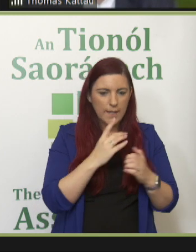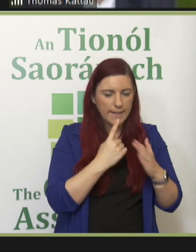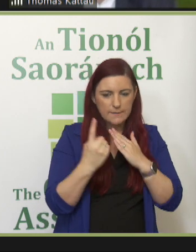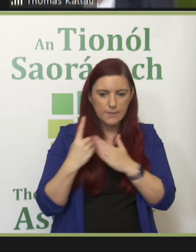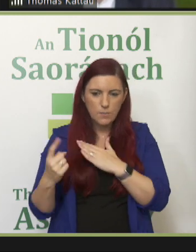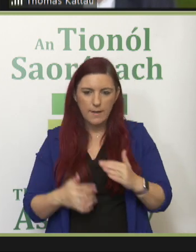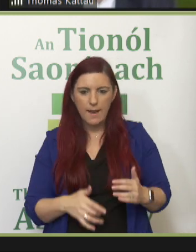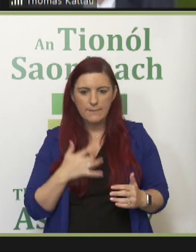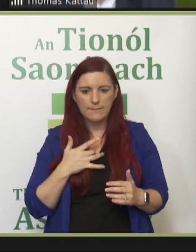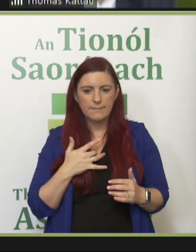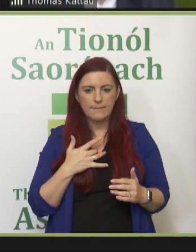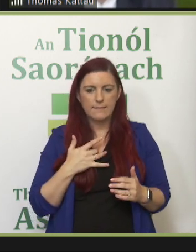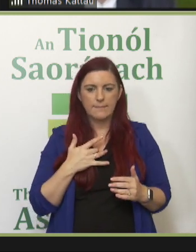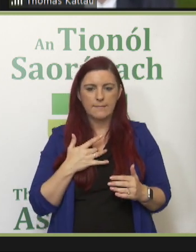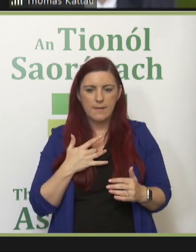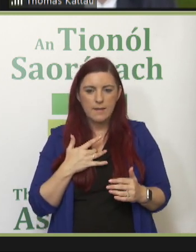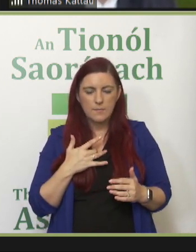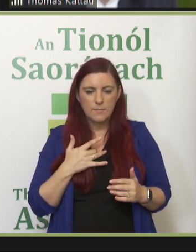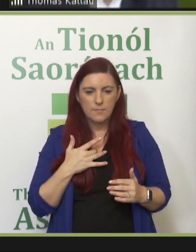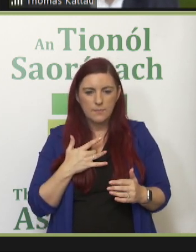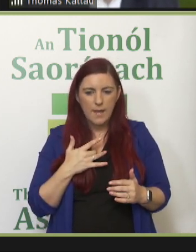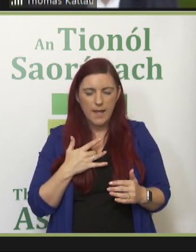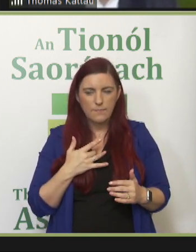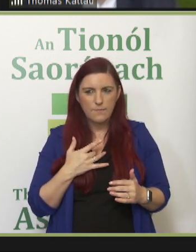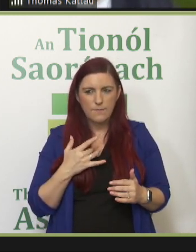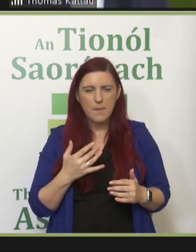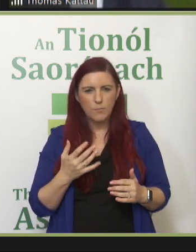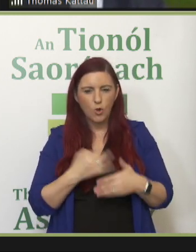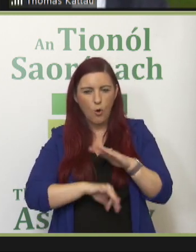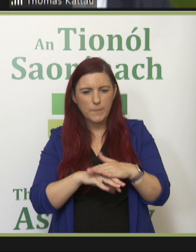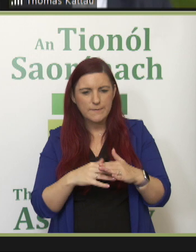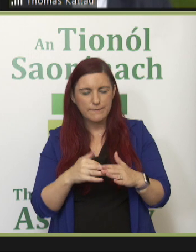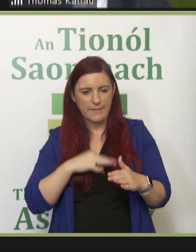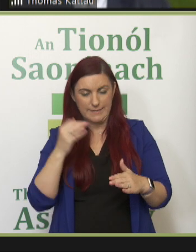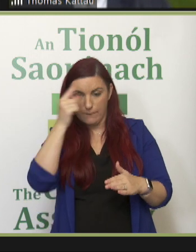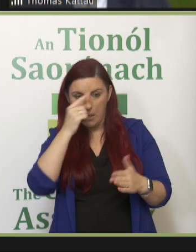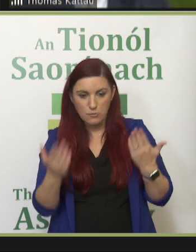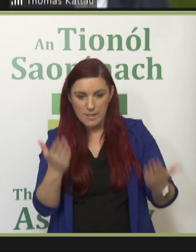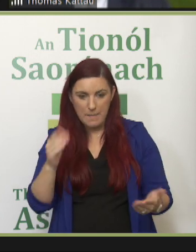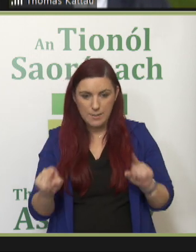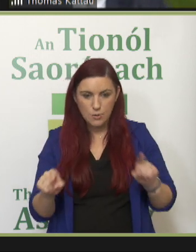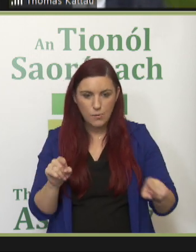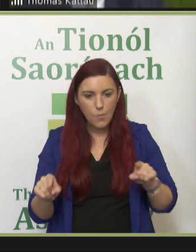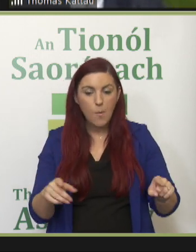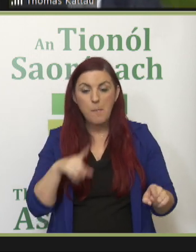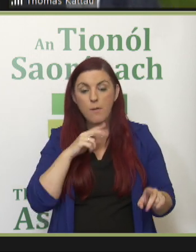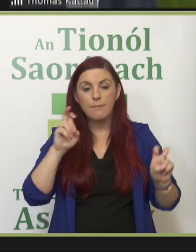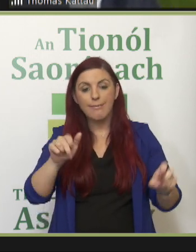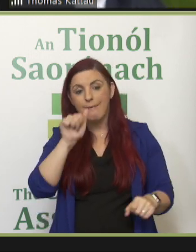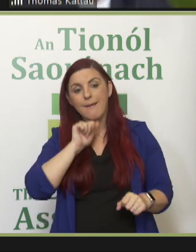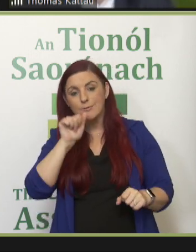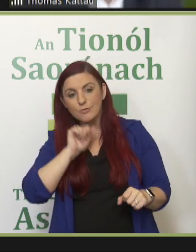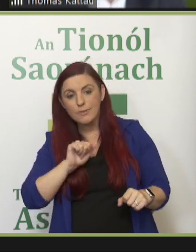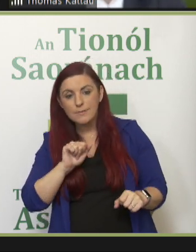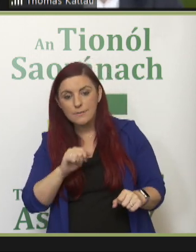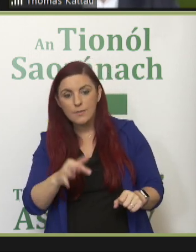struggle with. It's cutting the balance between these two. Now, the answer to this philosophically clearly is very nice, that you have